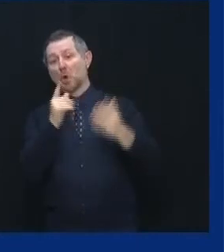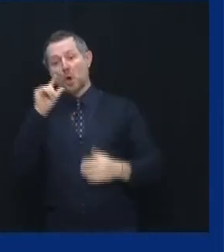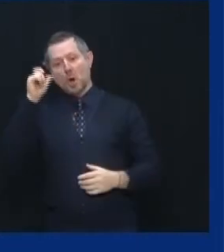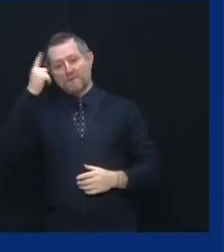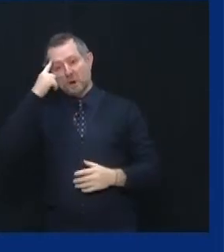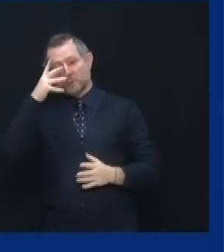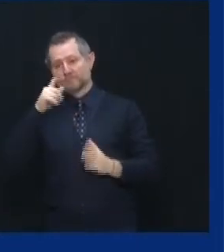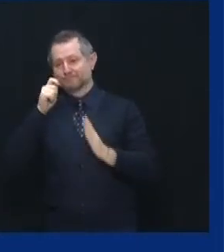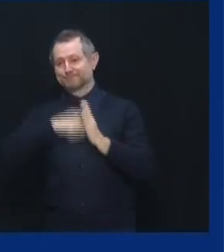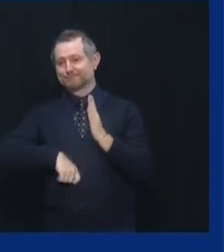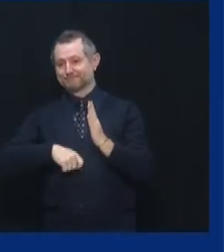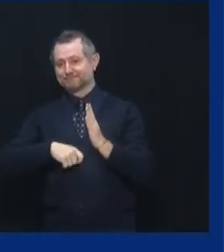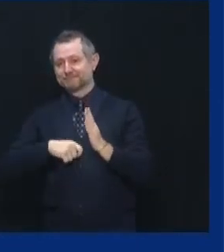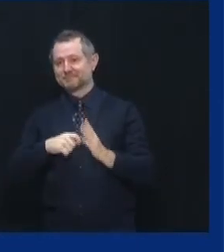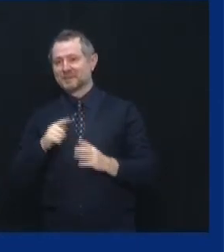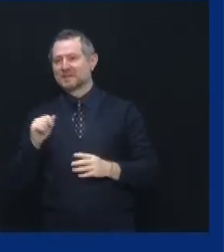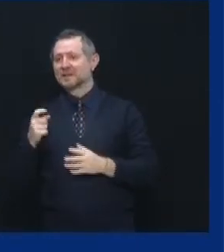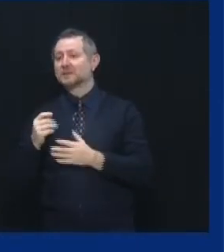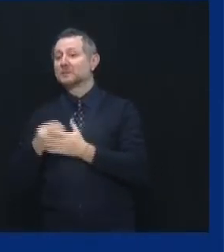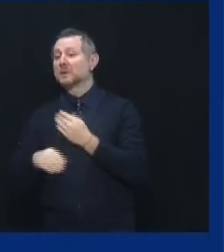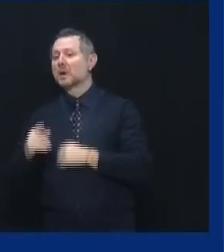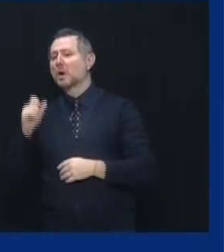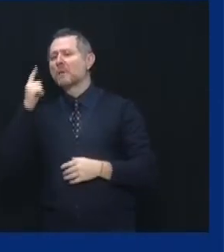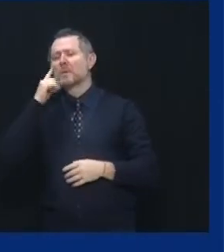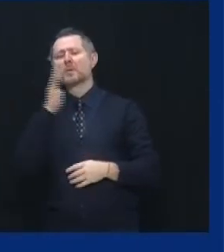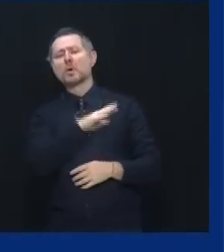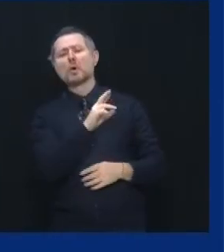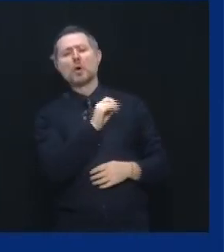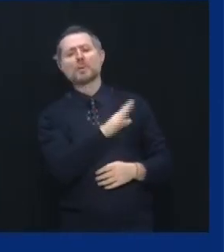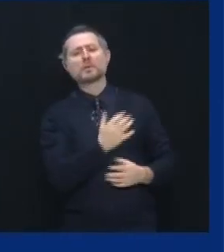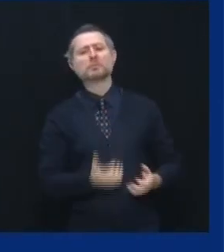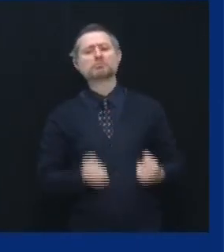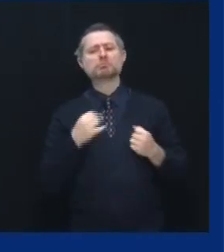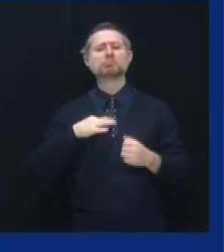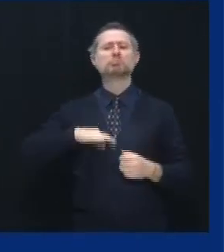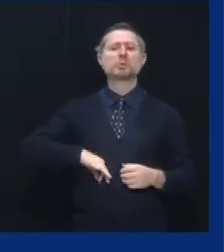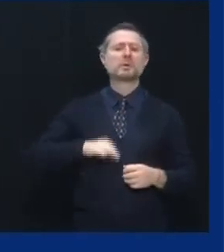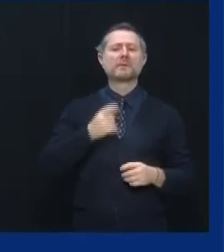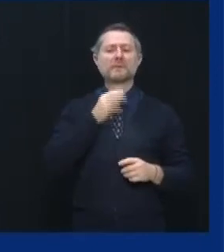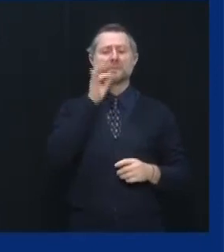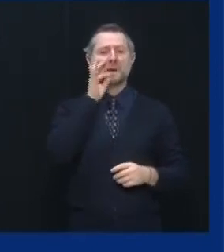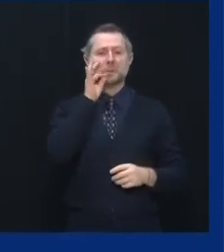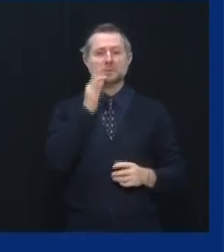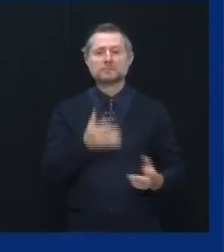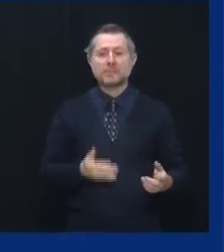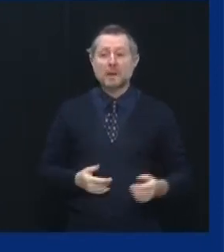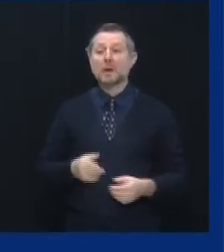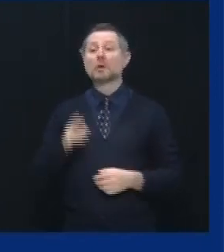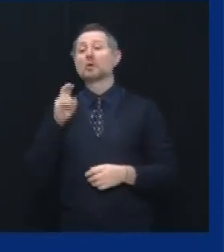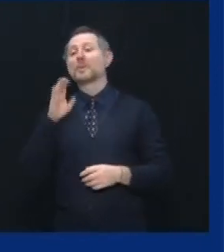budget. Rob, how much do we think we would raise from marijuana? Marijuana has a longer